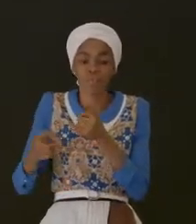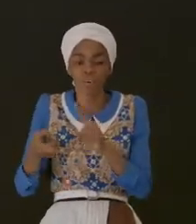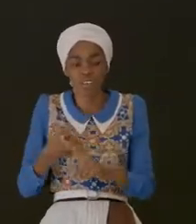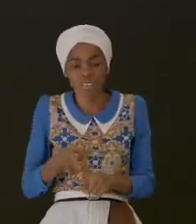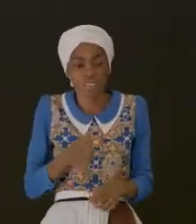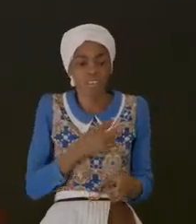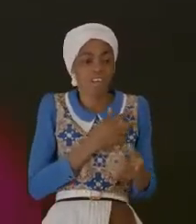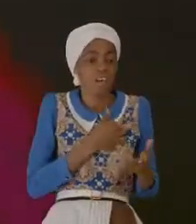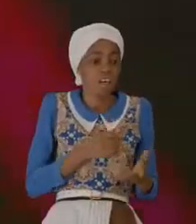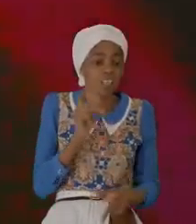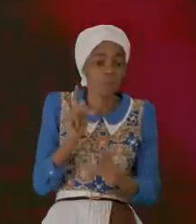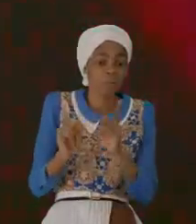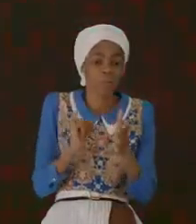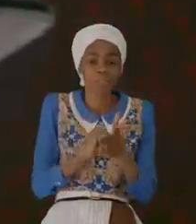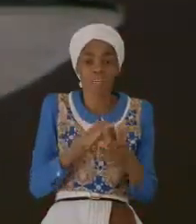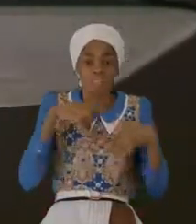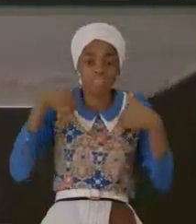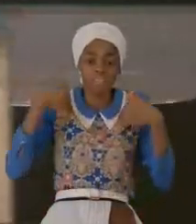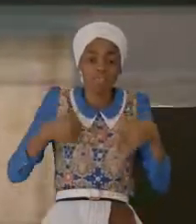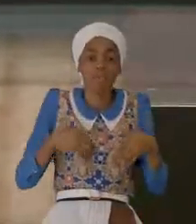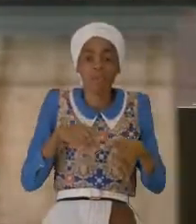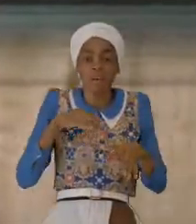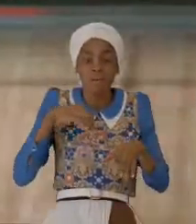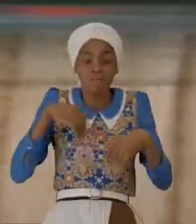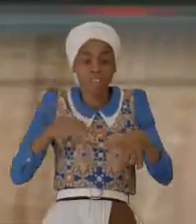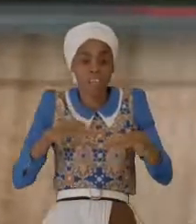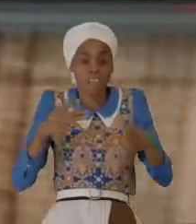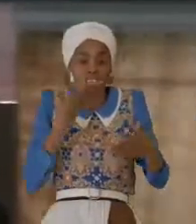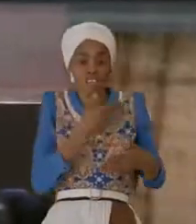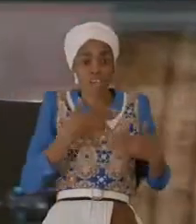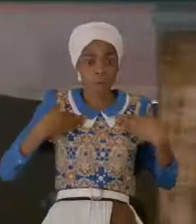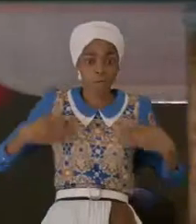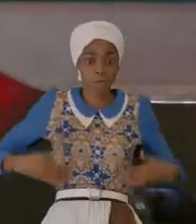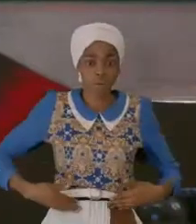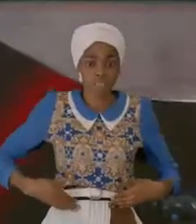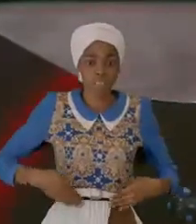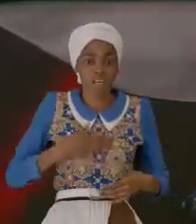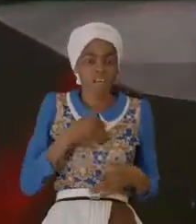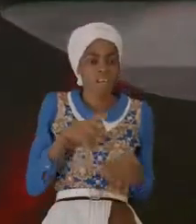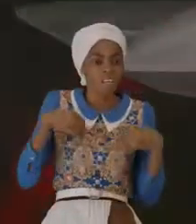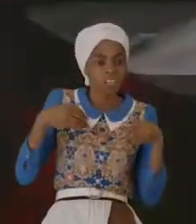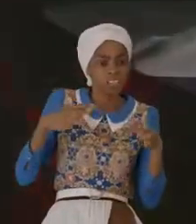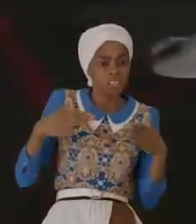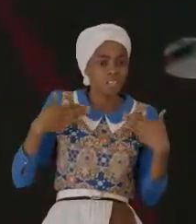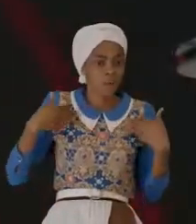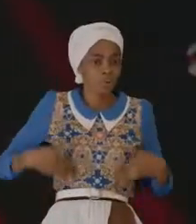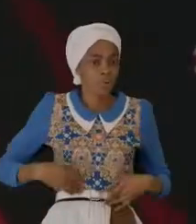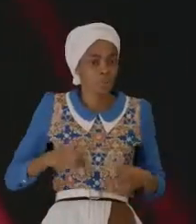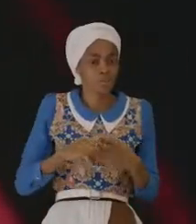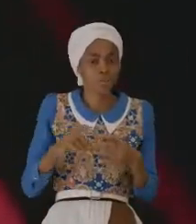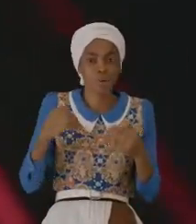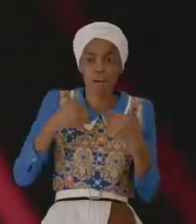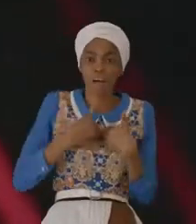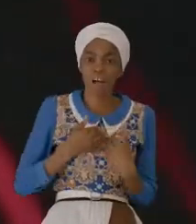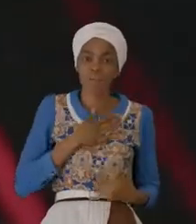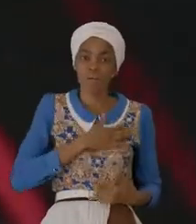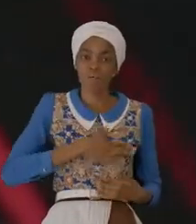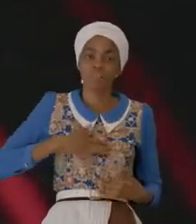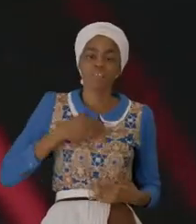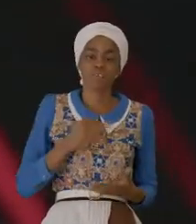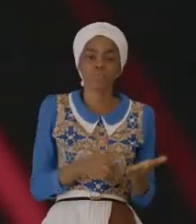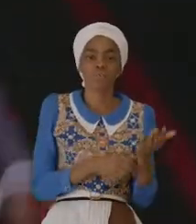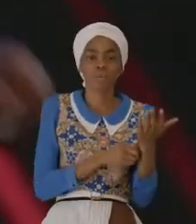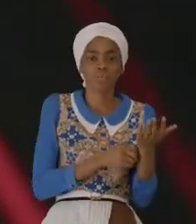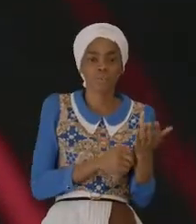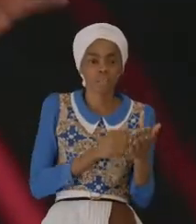people that make merchandise of their body and the trade or their body to have the pleasure of the Flesh